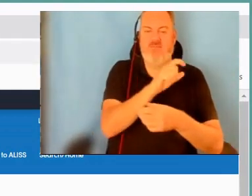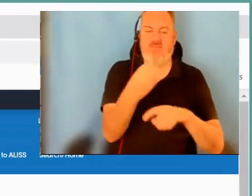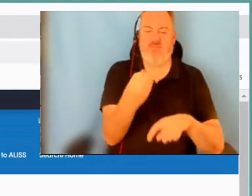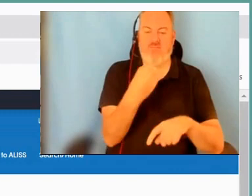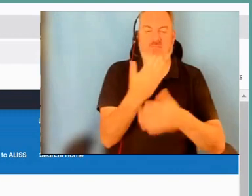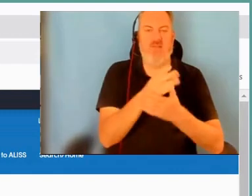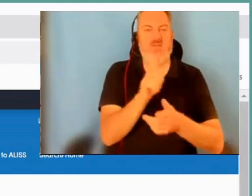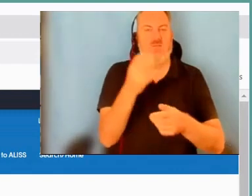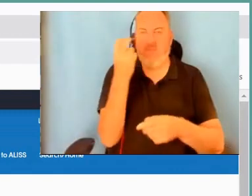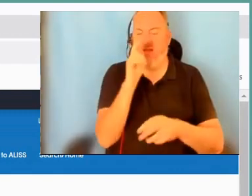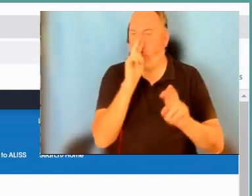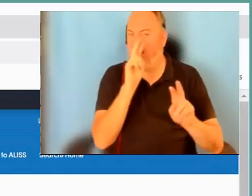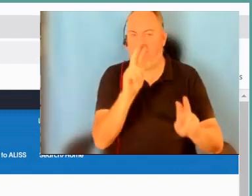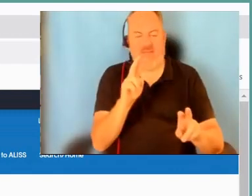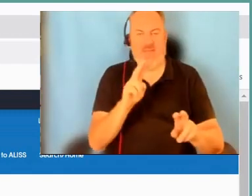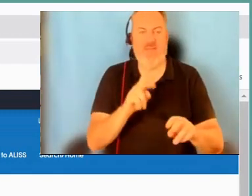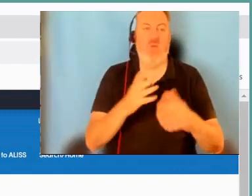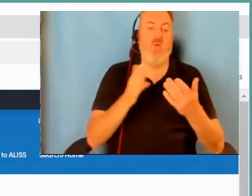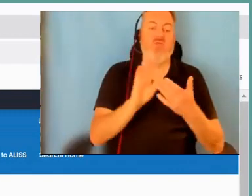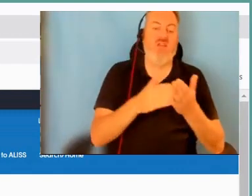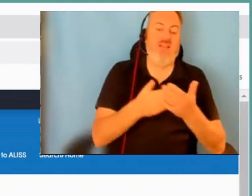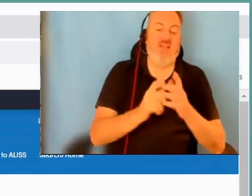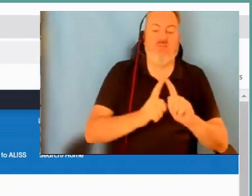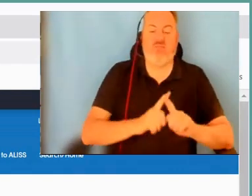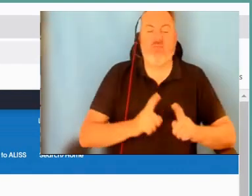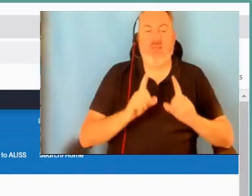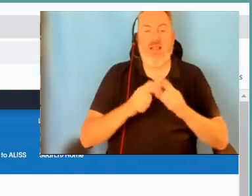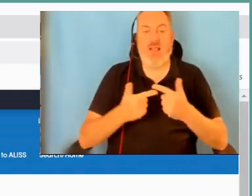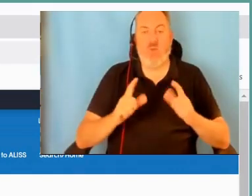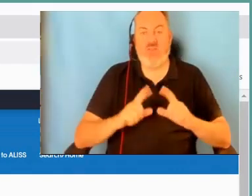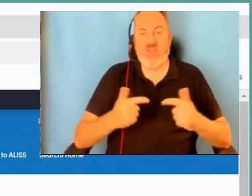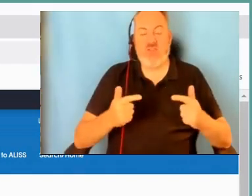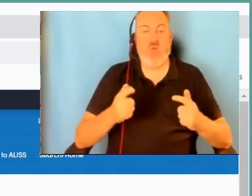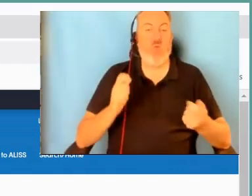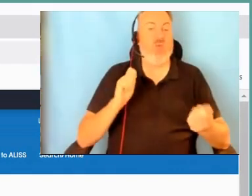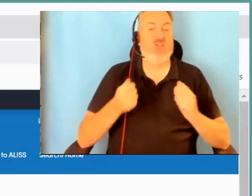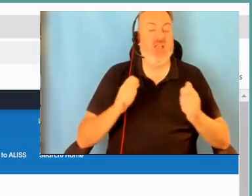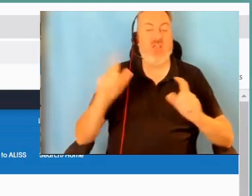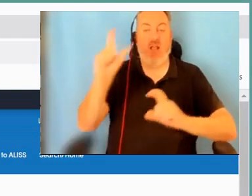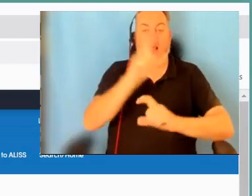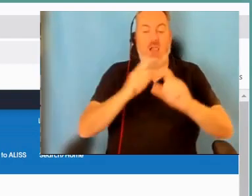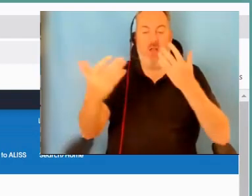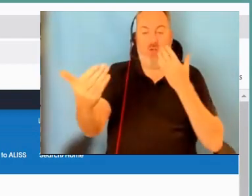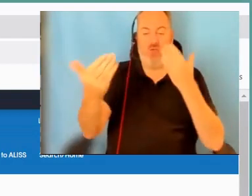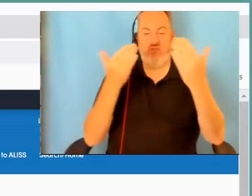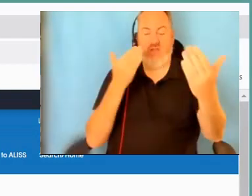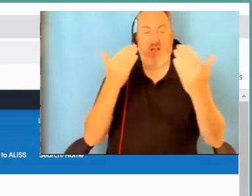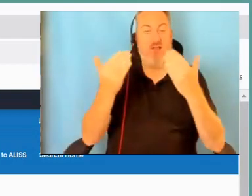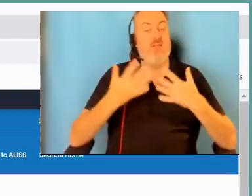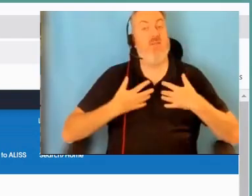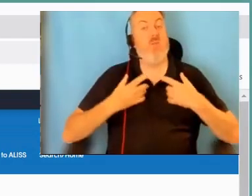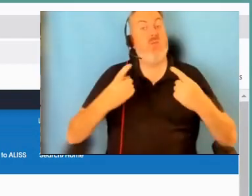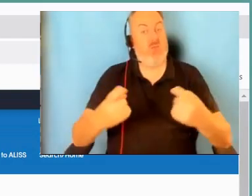for you, and it can also translate into different languages, and it can also change the color and contrast of the screen as well.